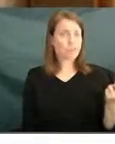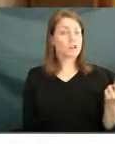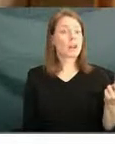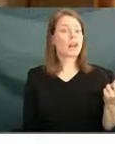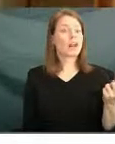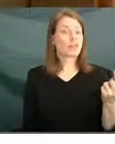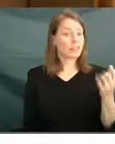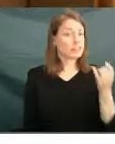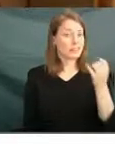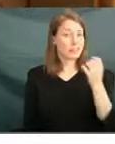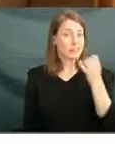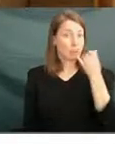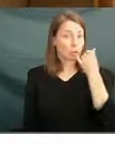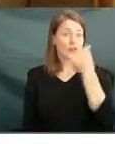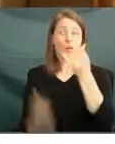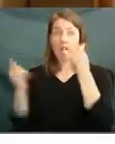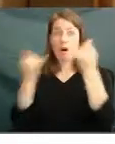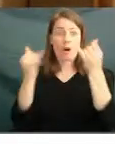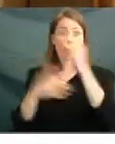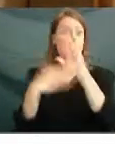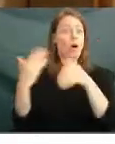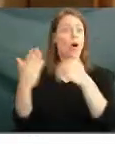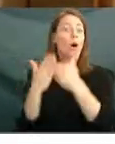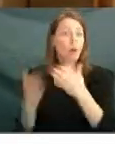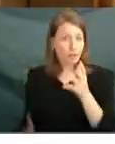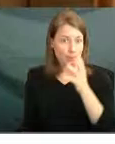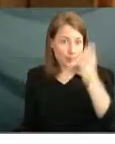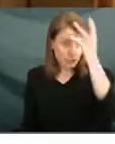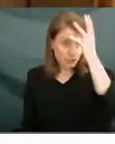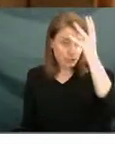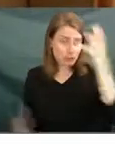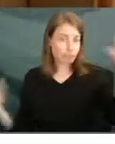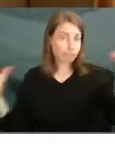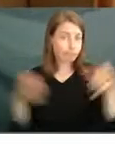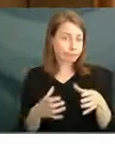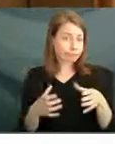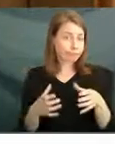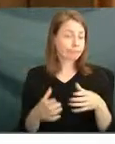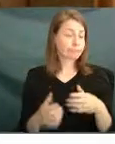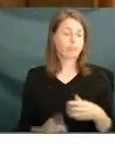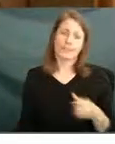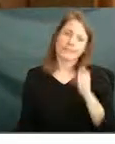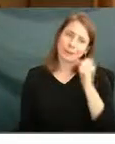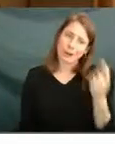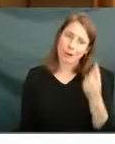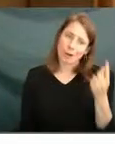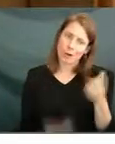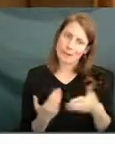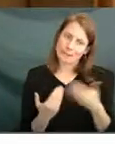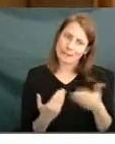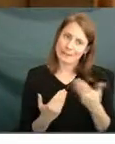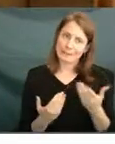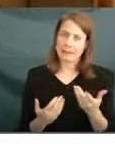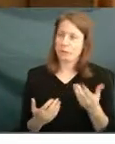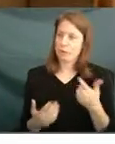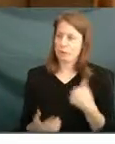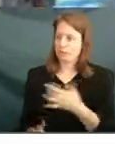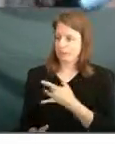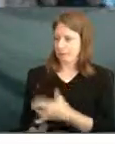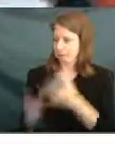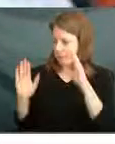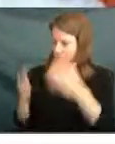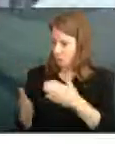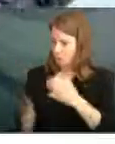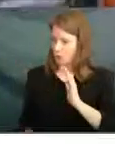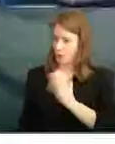It's not always easy as a parent, because obviously you're occupied with your own child, not necessarily with the whole group, but obviously you do what you